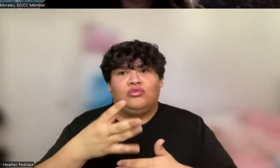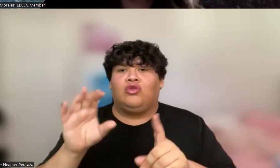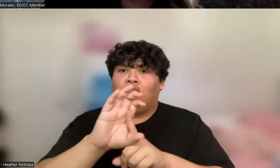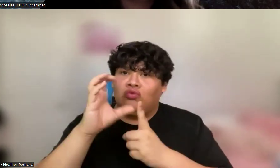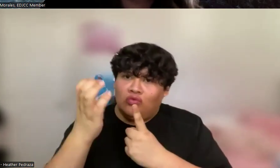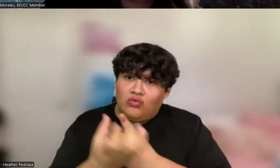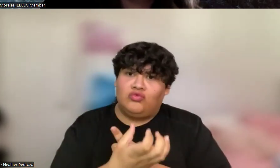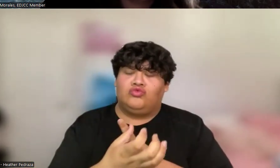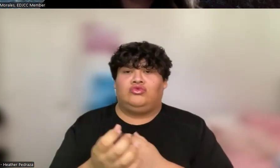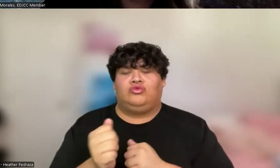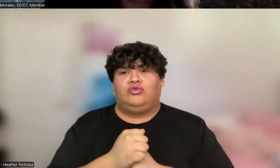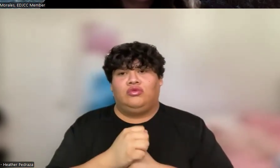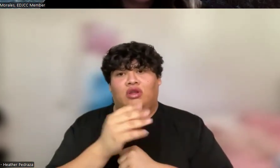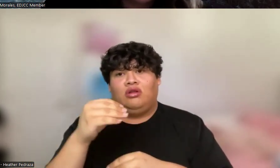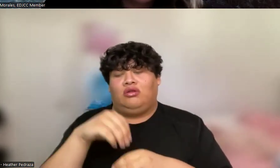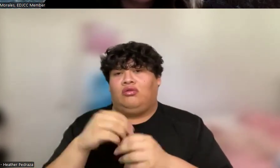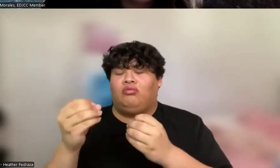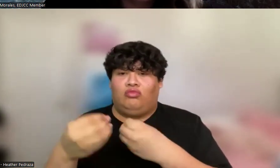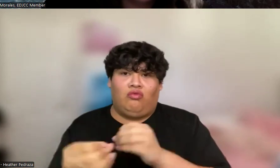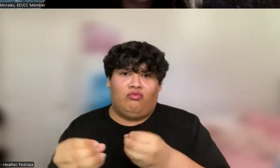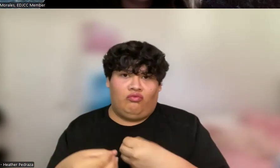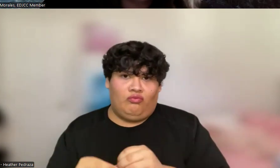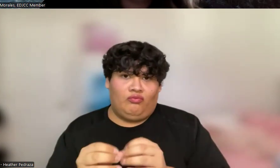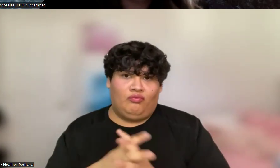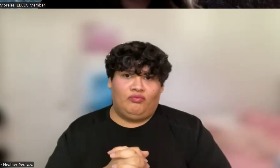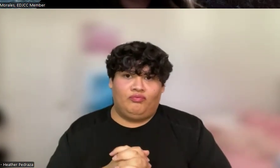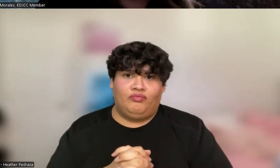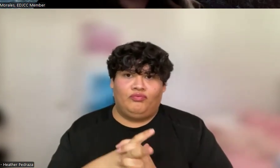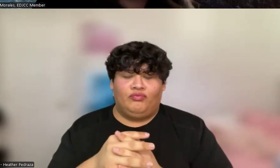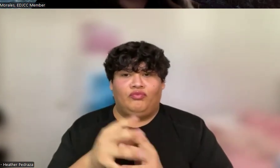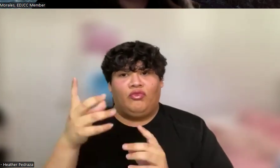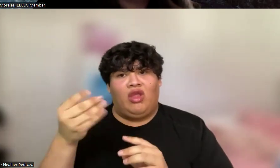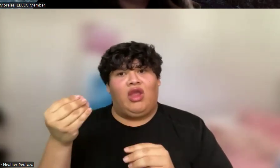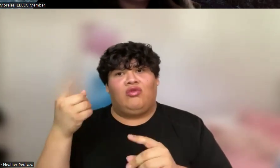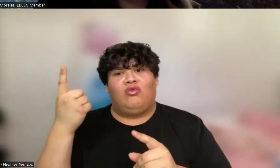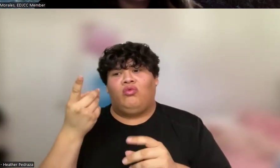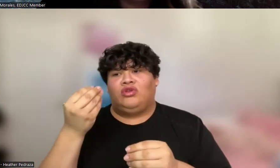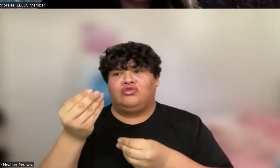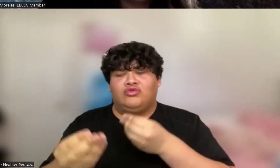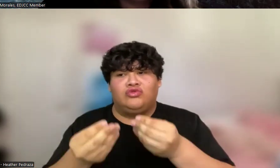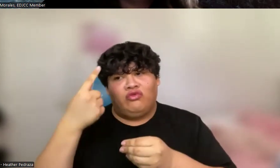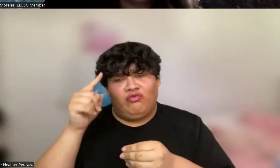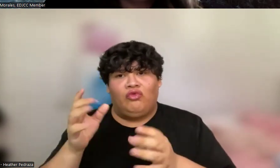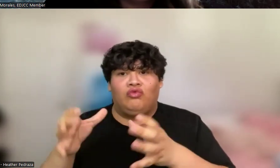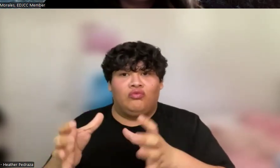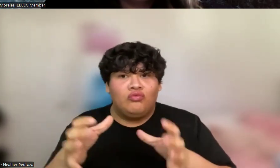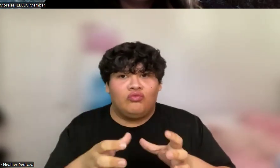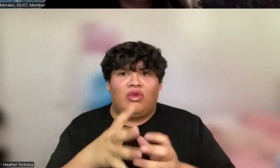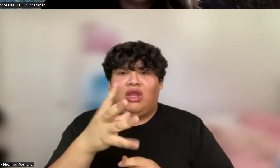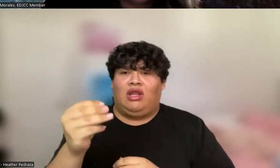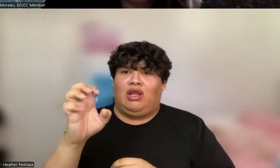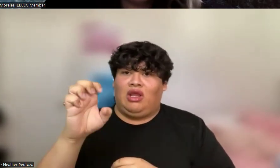the public guardian's office. And further contributing to the systemic inequities is the fact